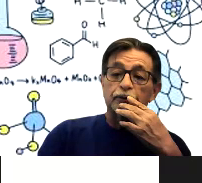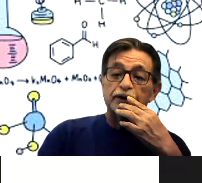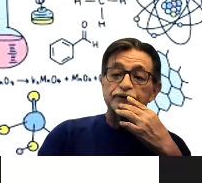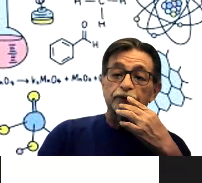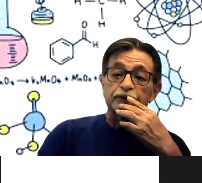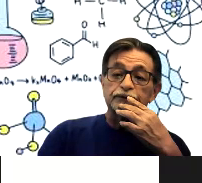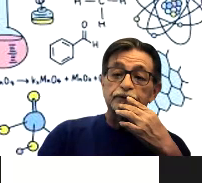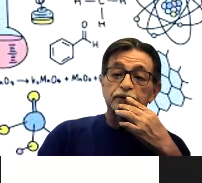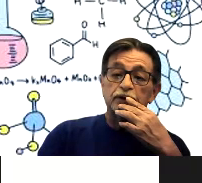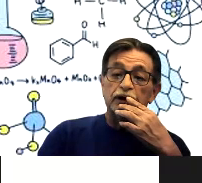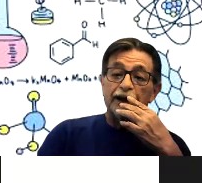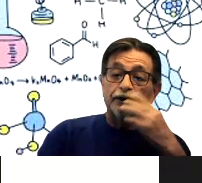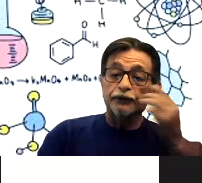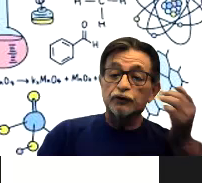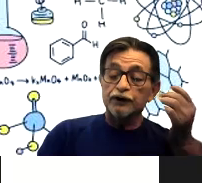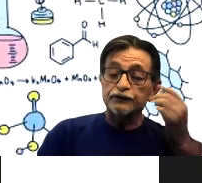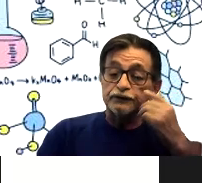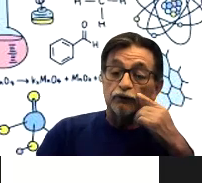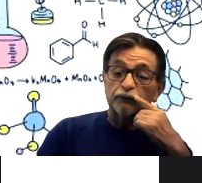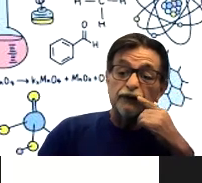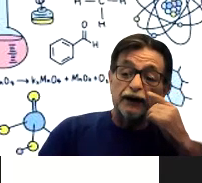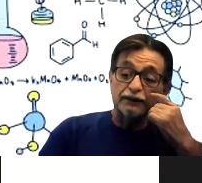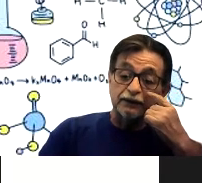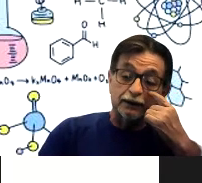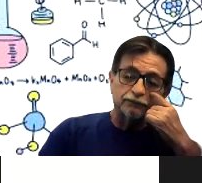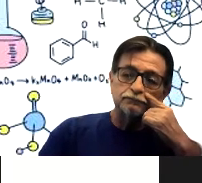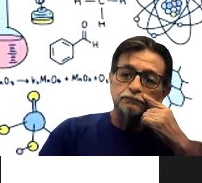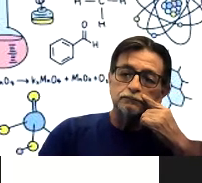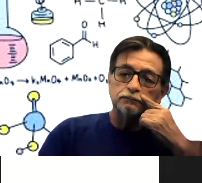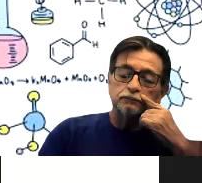I'm going to erase all this. Any other questions? Hopefully that